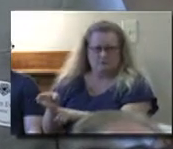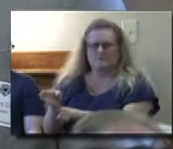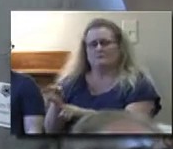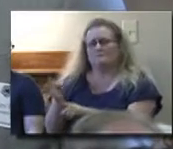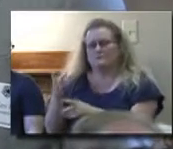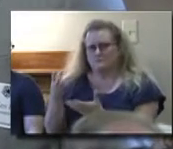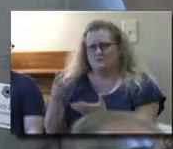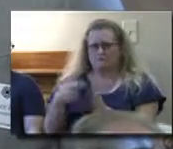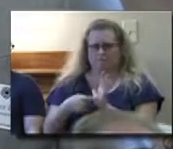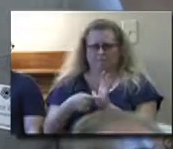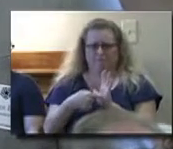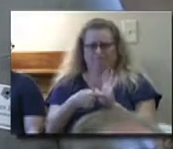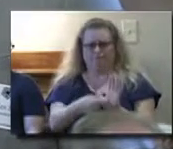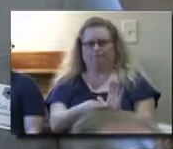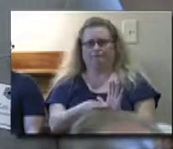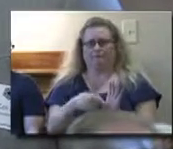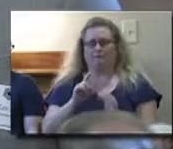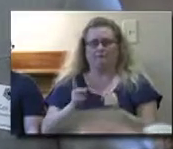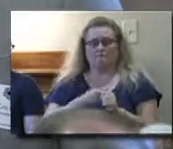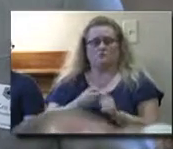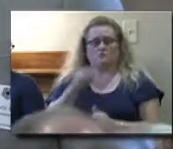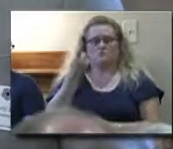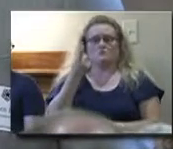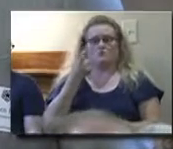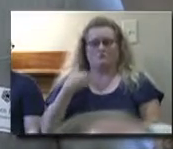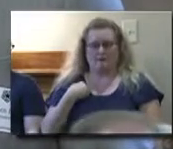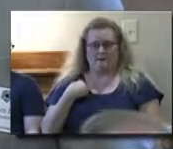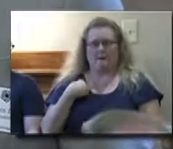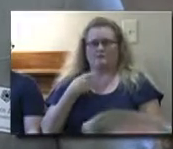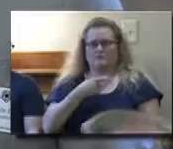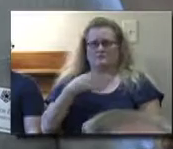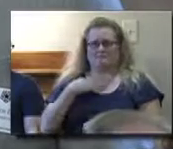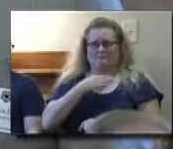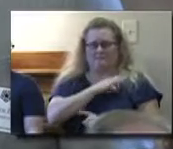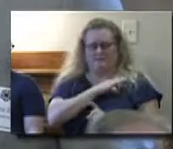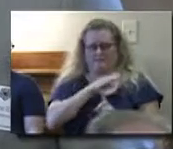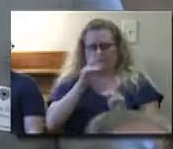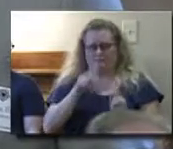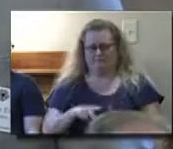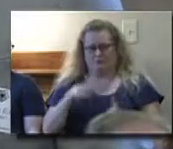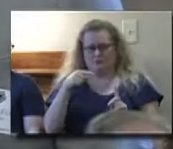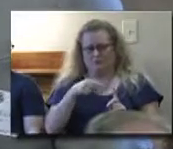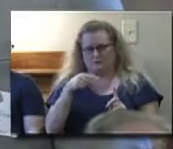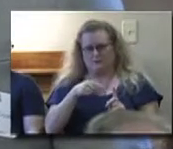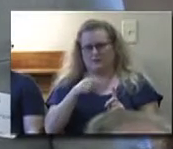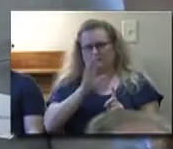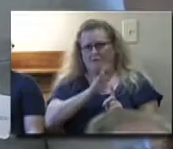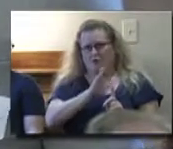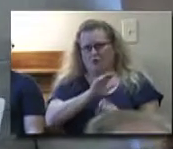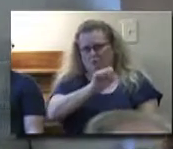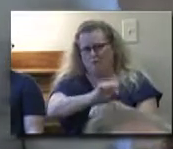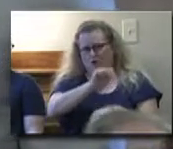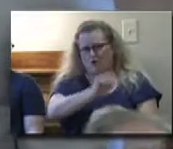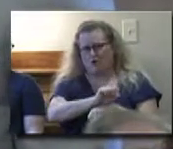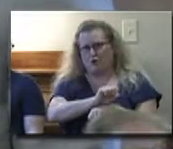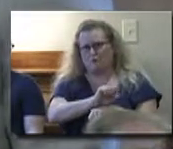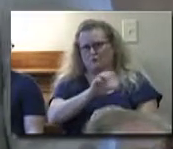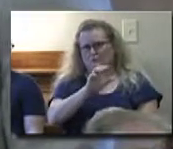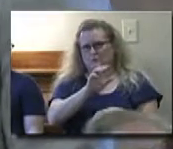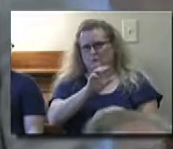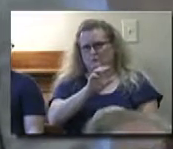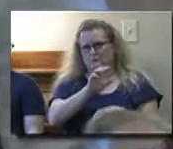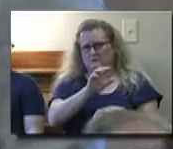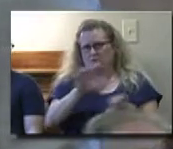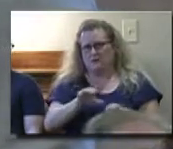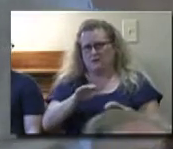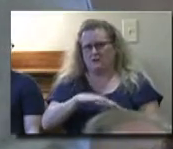by way of illustration, the very first one was a faculty member whose work was, principal work was being done